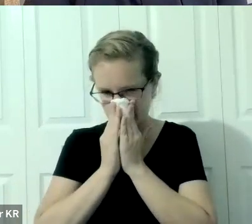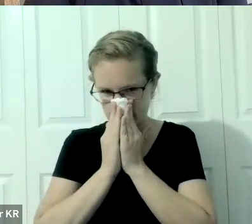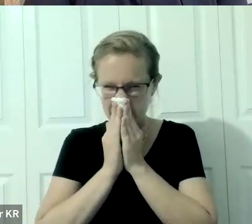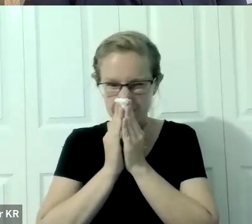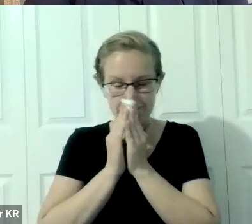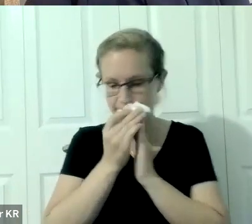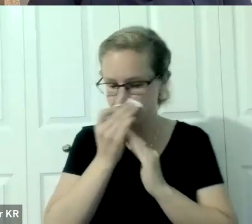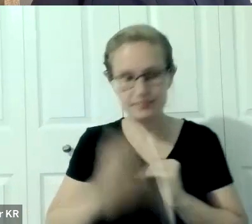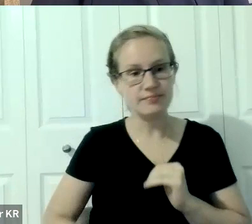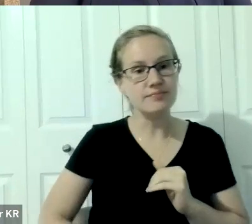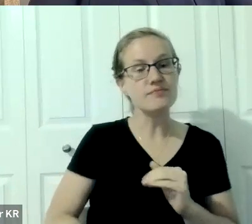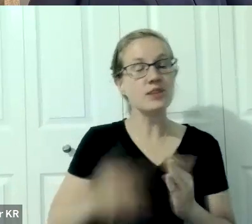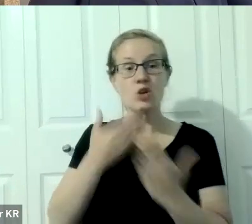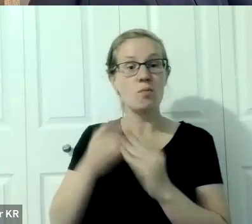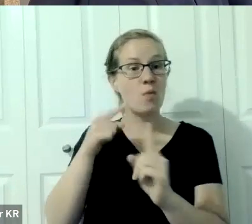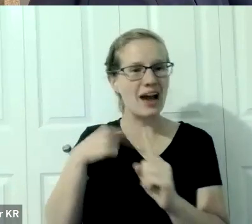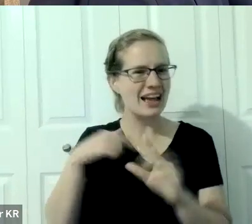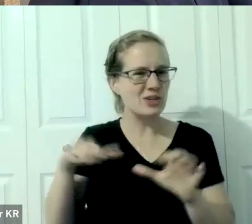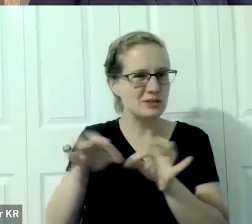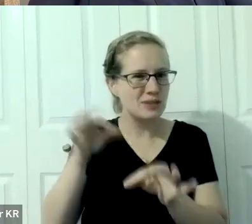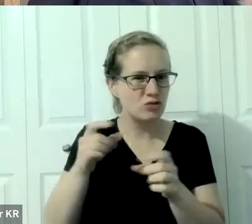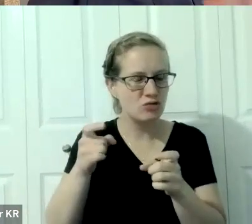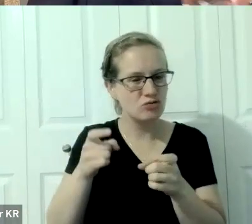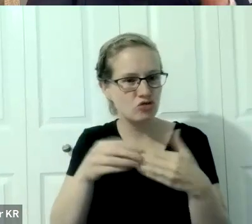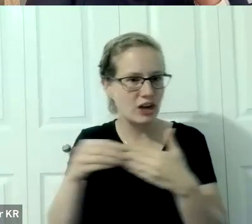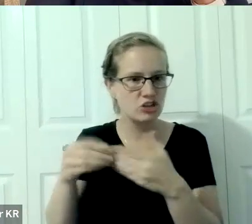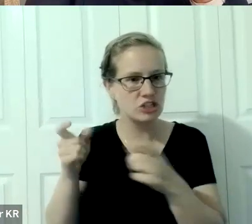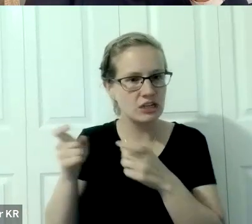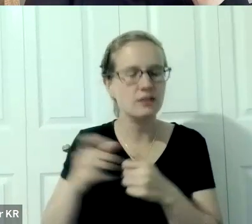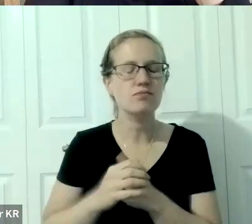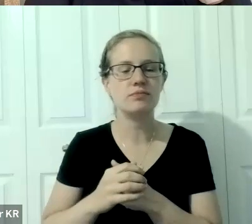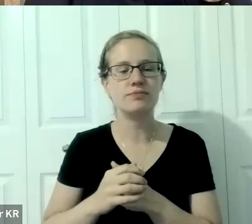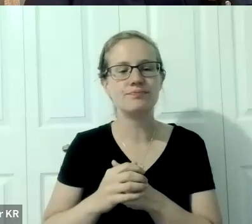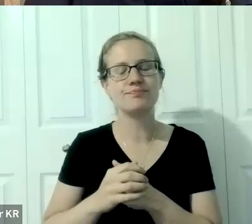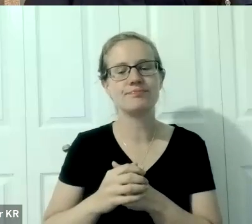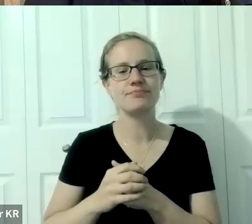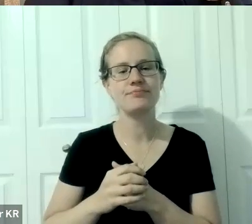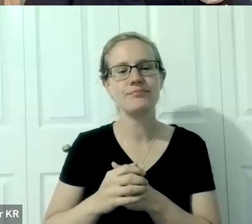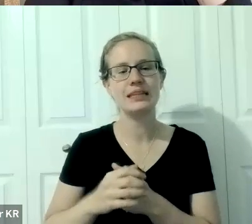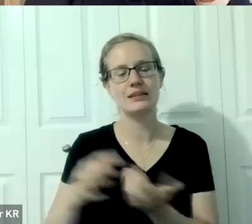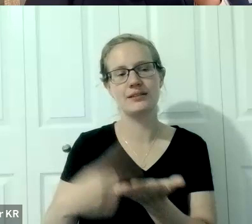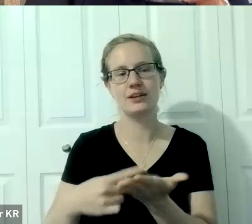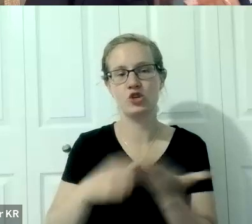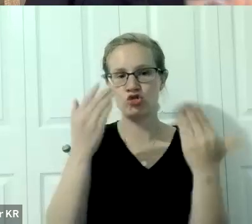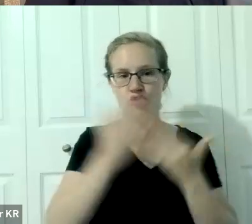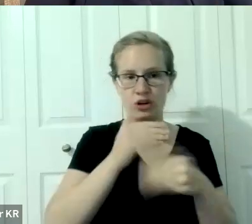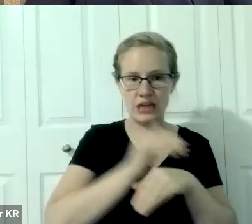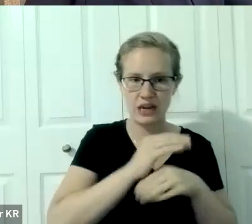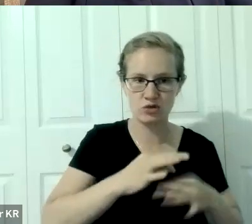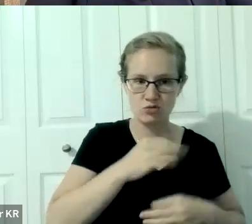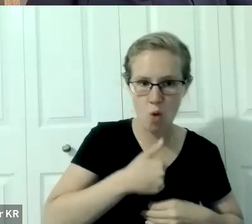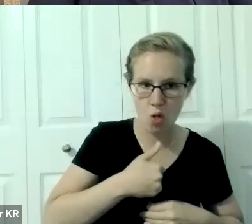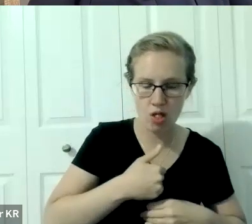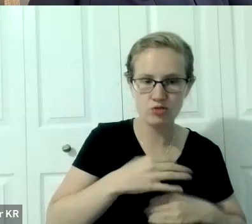and there's often in spiritual direction is this discussion of what's called the dark night of the soul versus